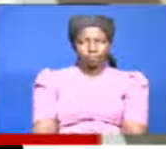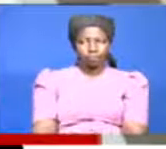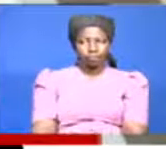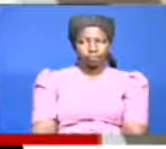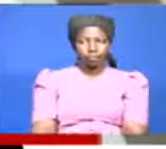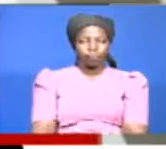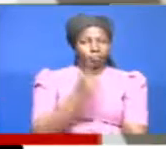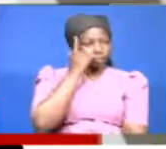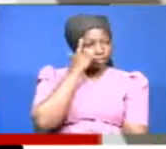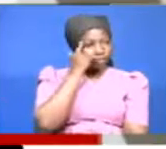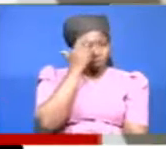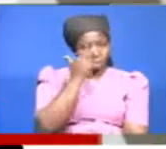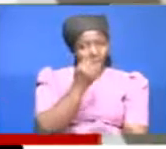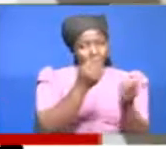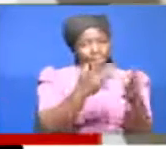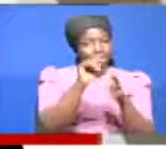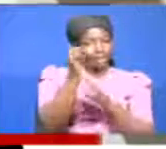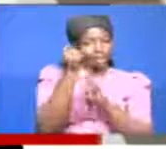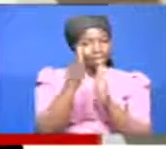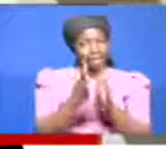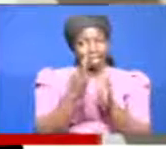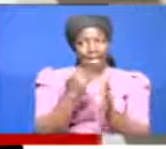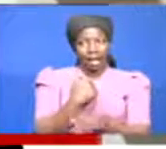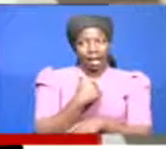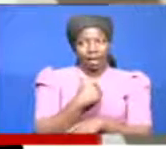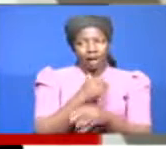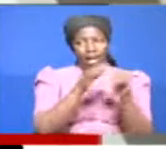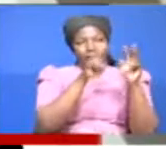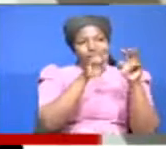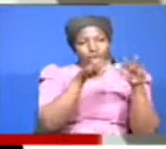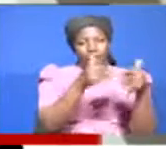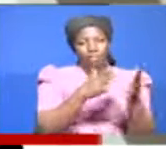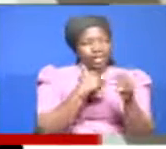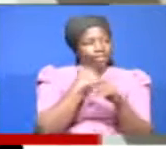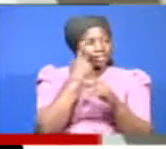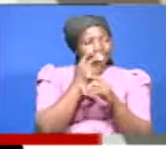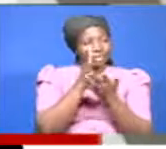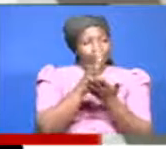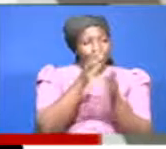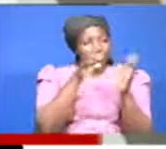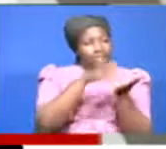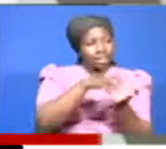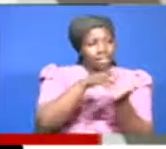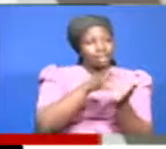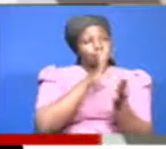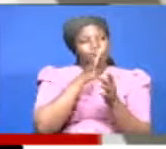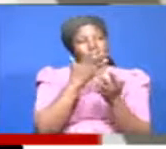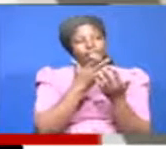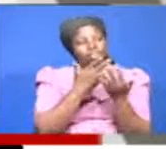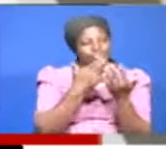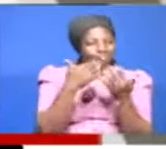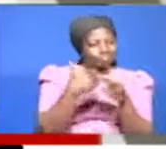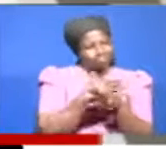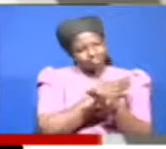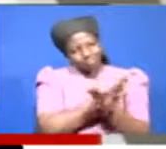or those who are raising these issues have an issue in how they have seen some cases being being folded up in court. You know,